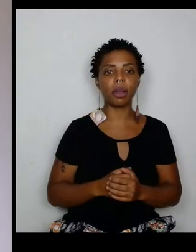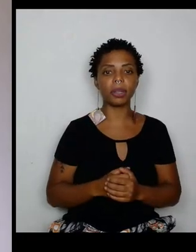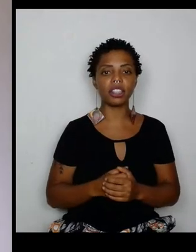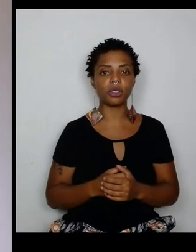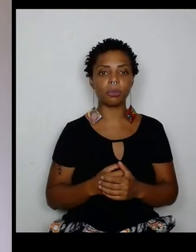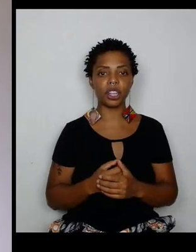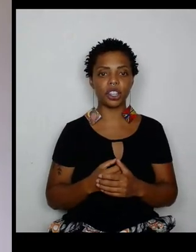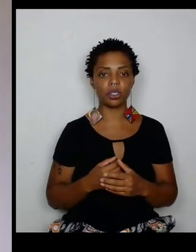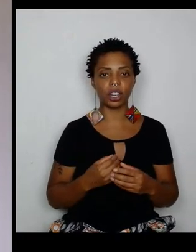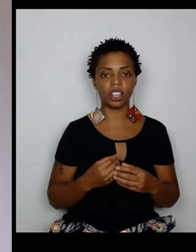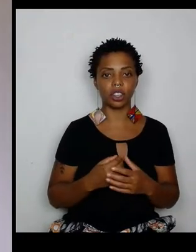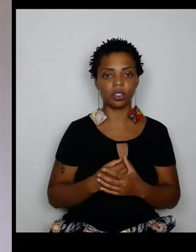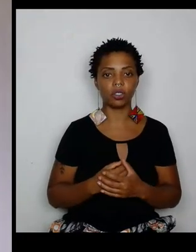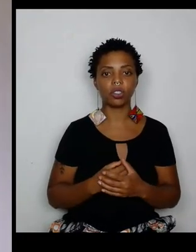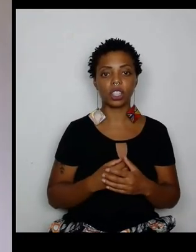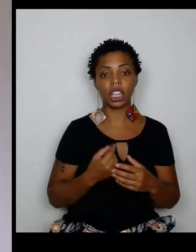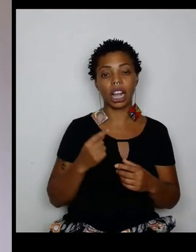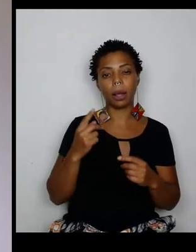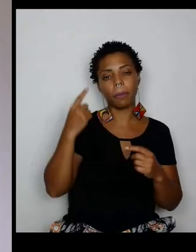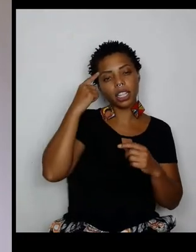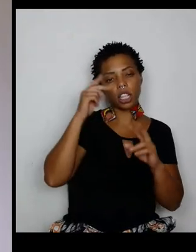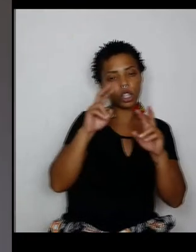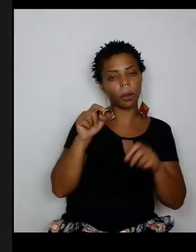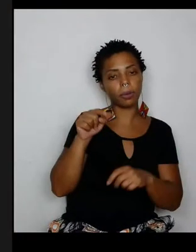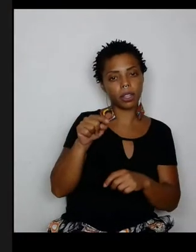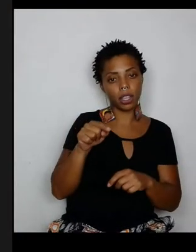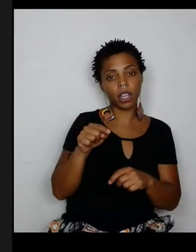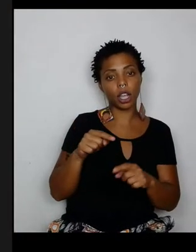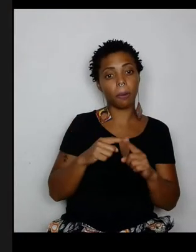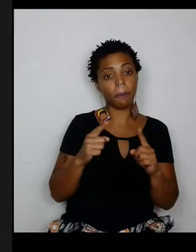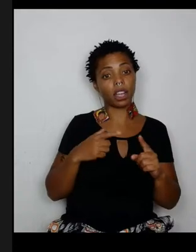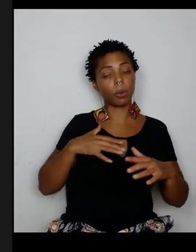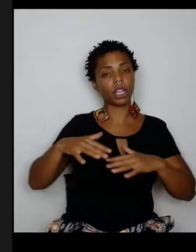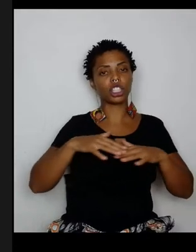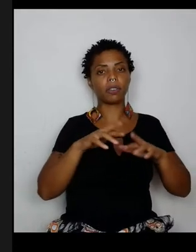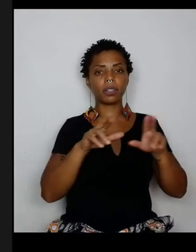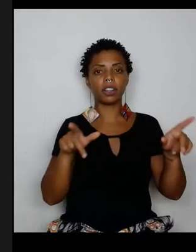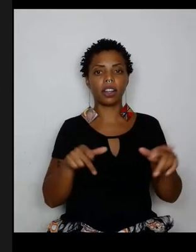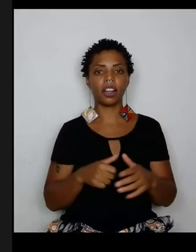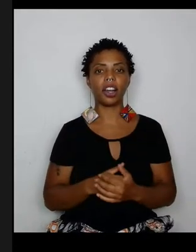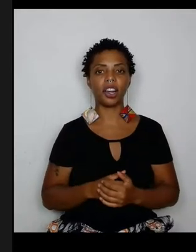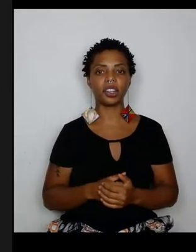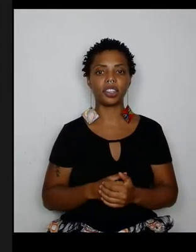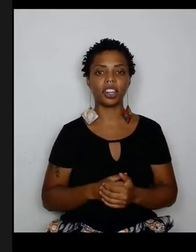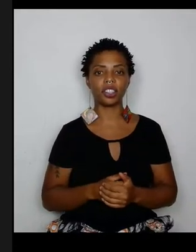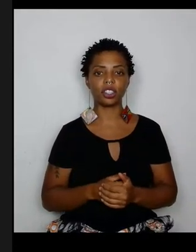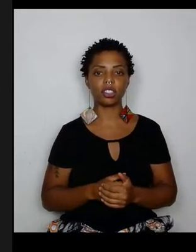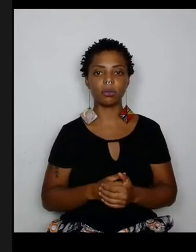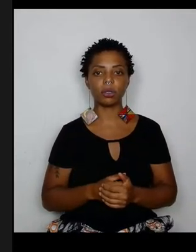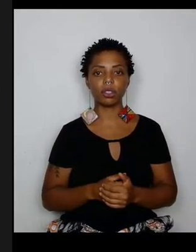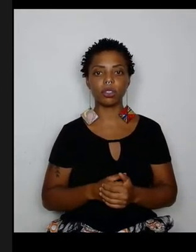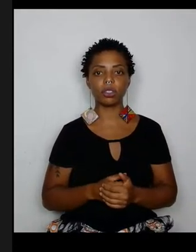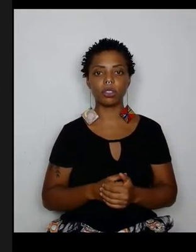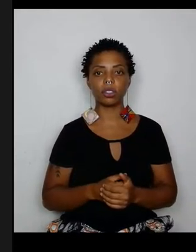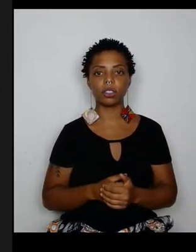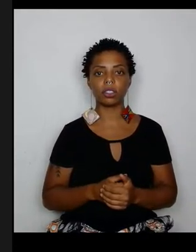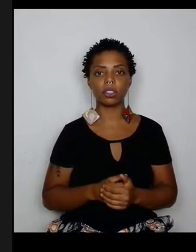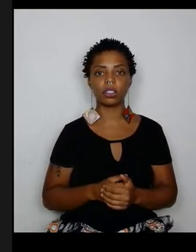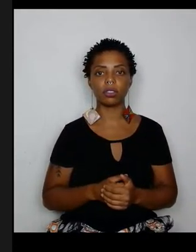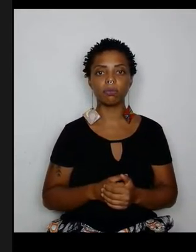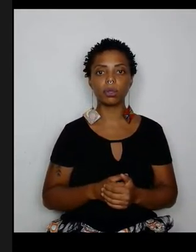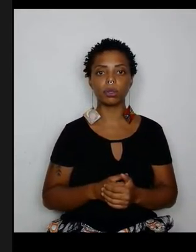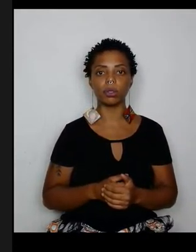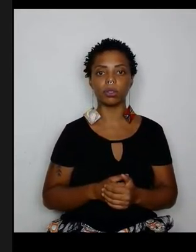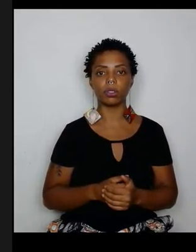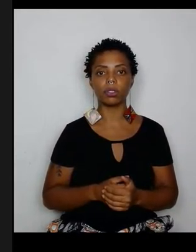context and heather you oh i just loved hearing that story caroline um i think that um